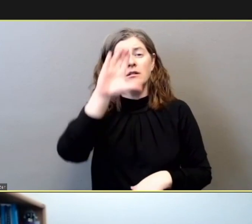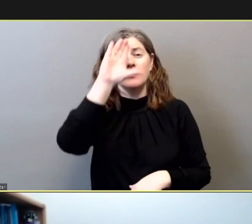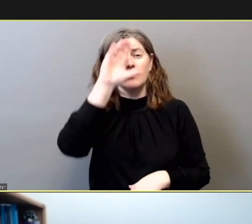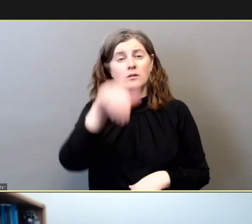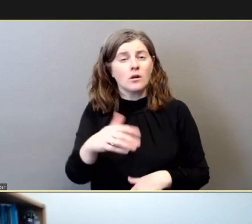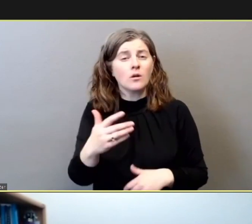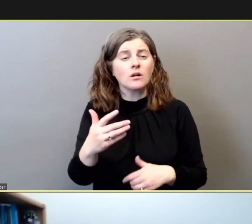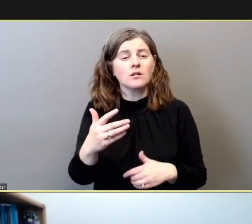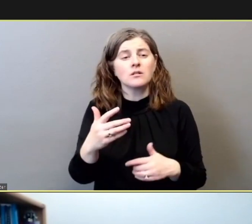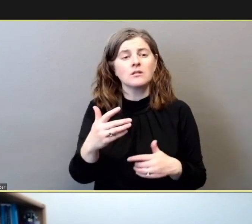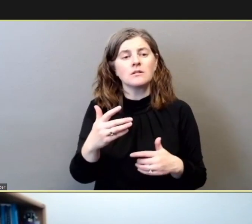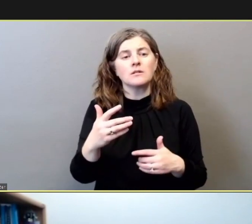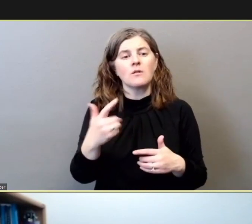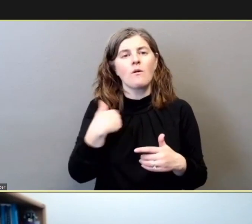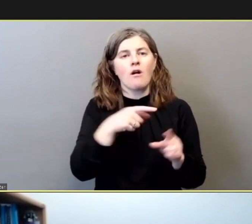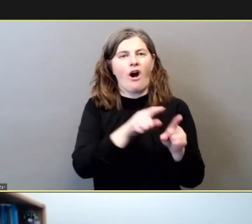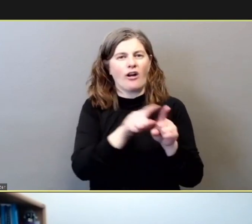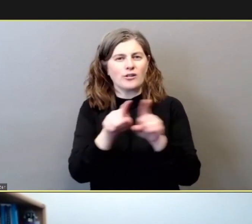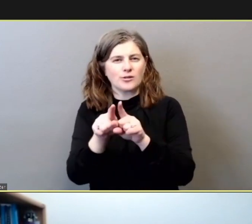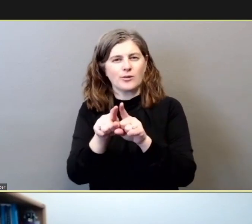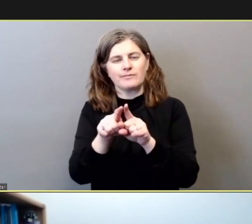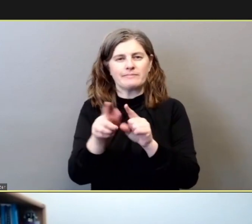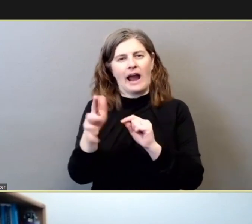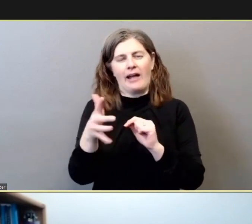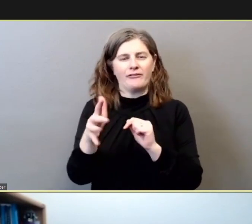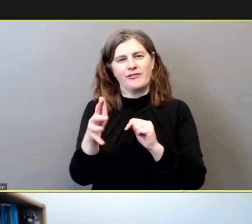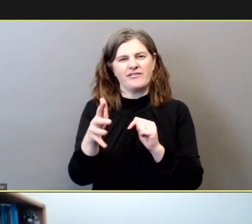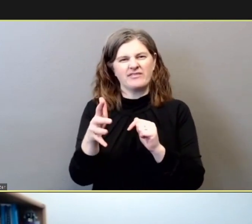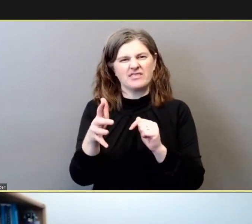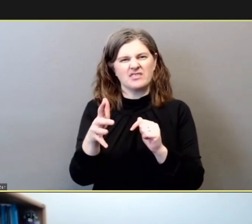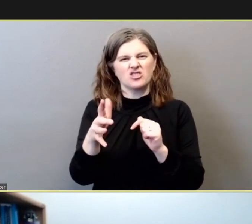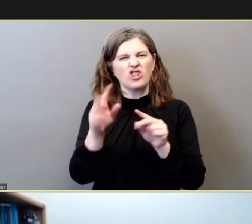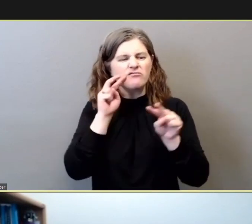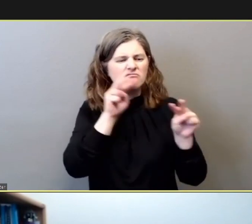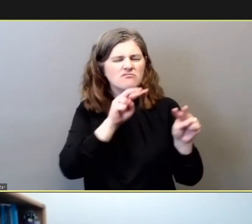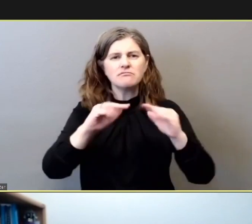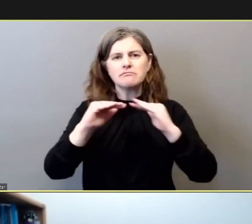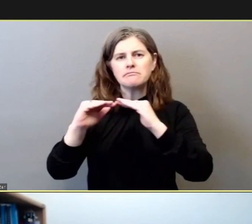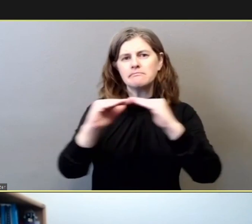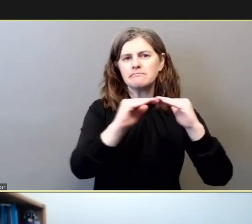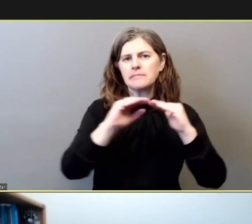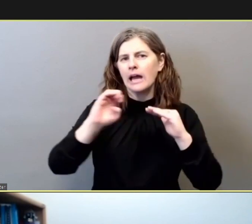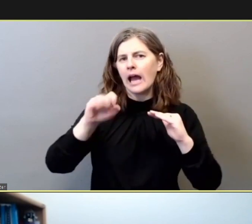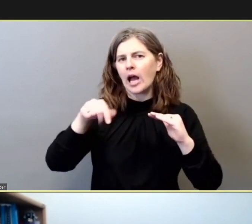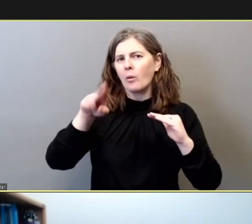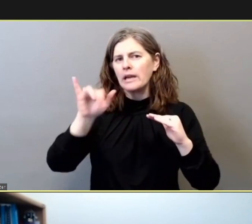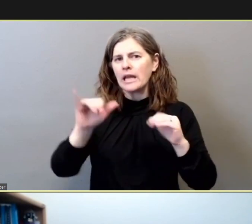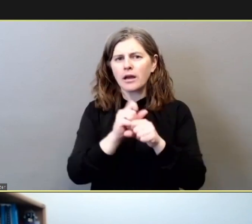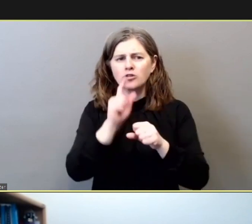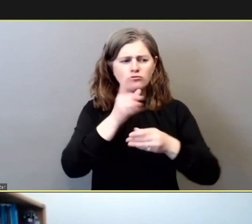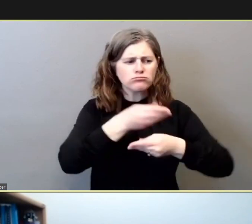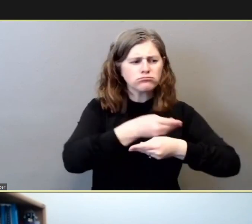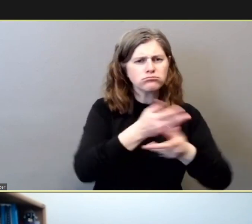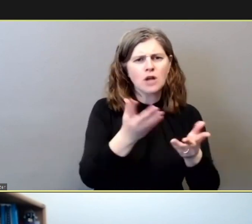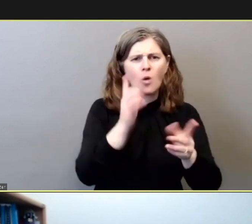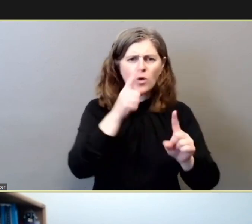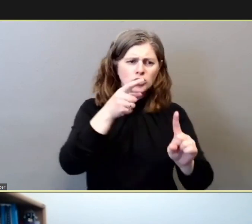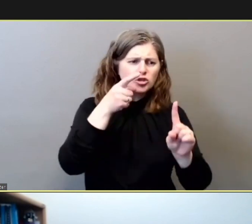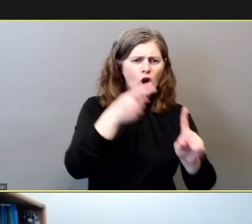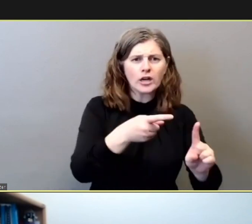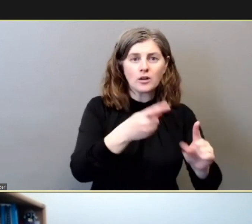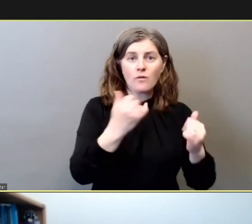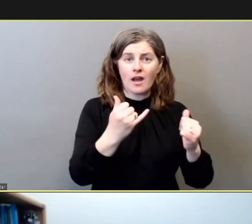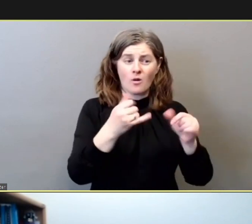this to the sort of looking at equity and making sure that we're distributing, and we're targeting right